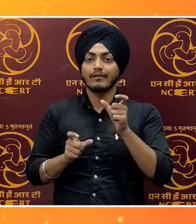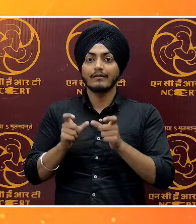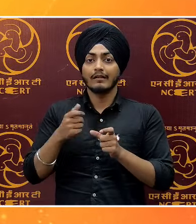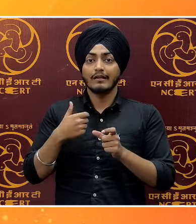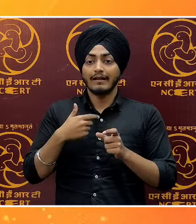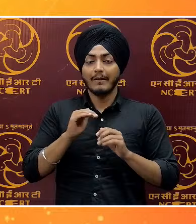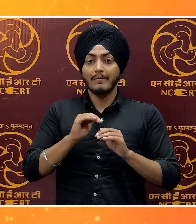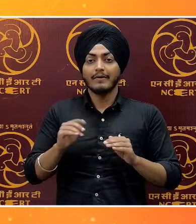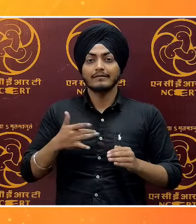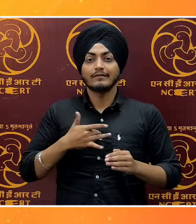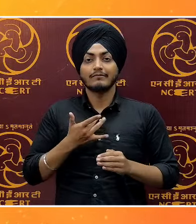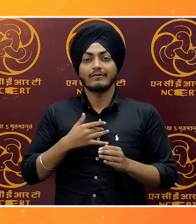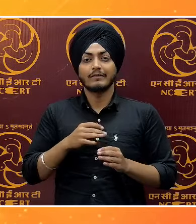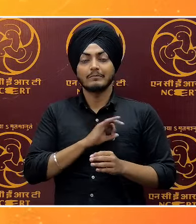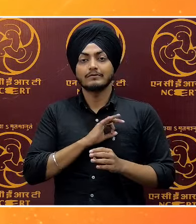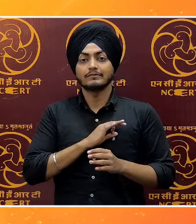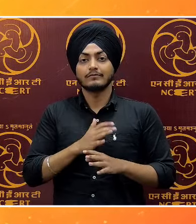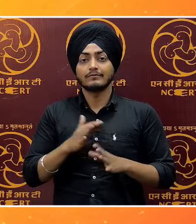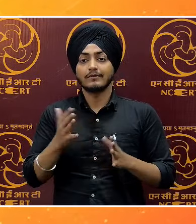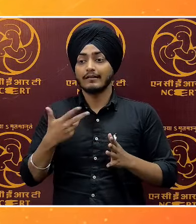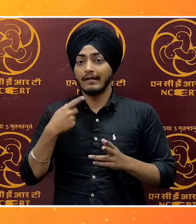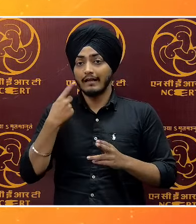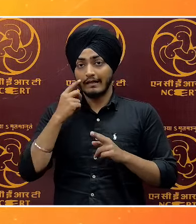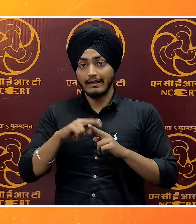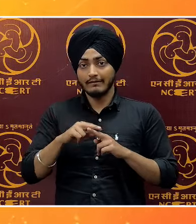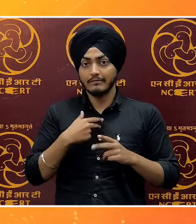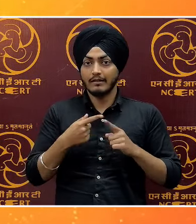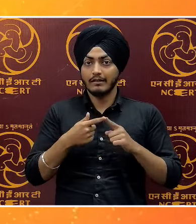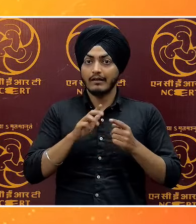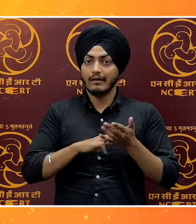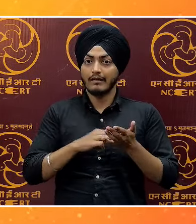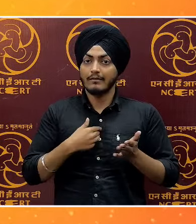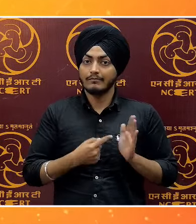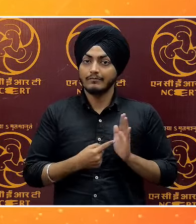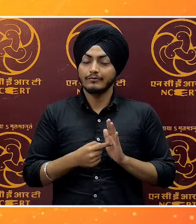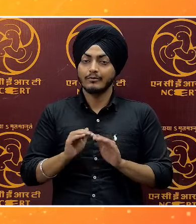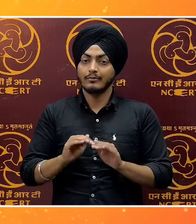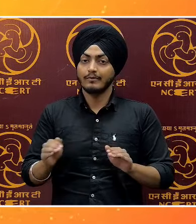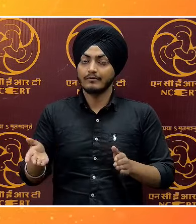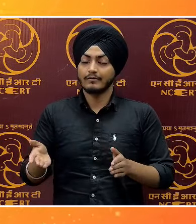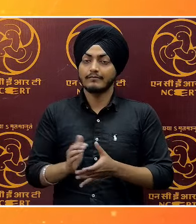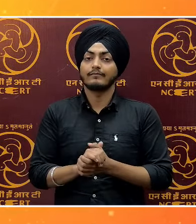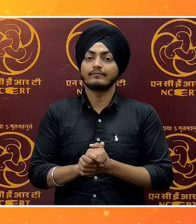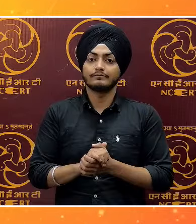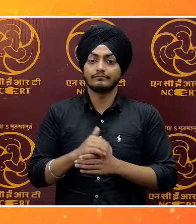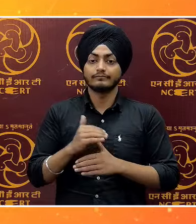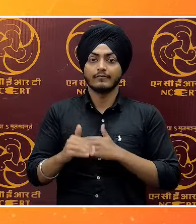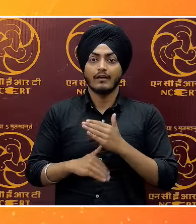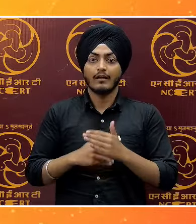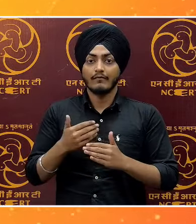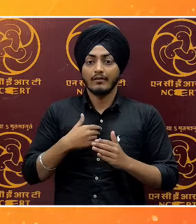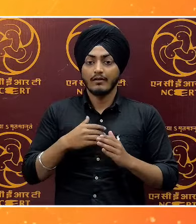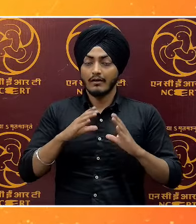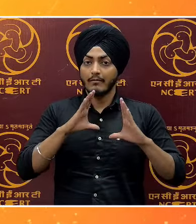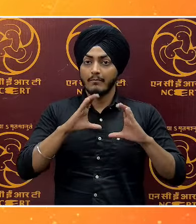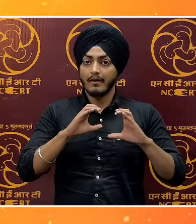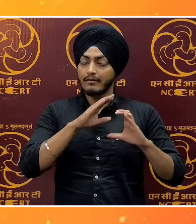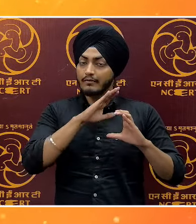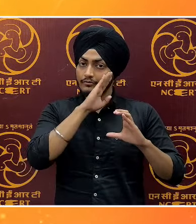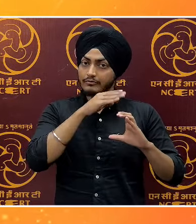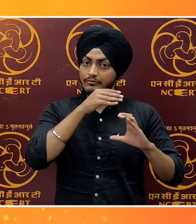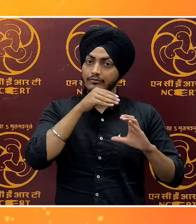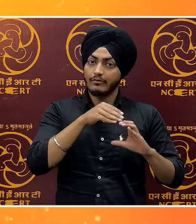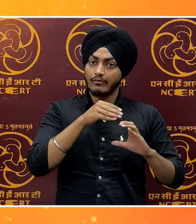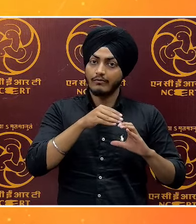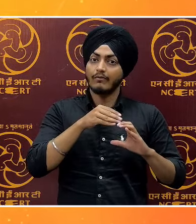model comes to in Right. the classroom. Absolutely. And in the poem, on the bed, there is something. Yes. And what